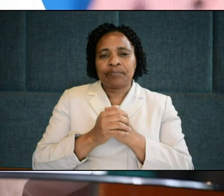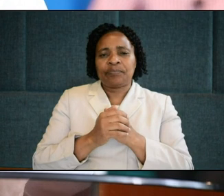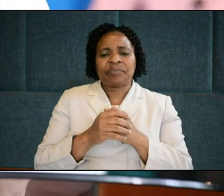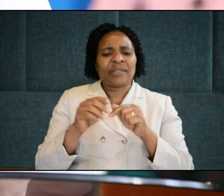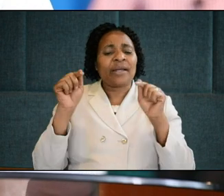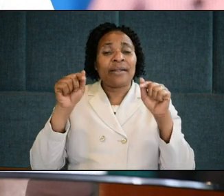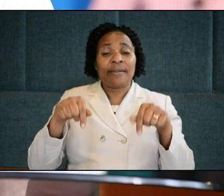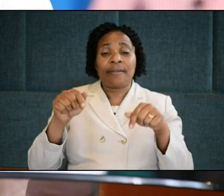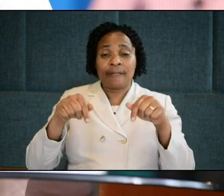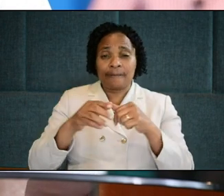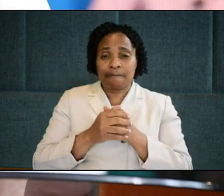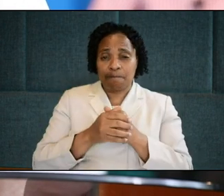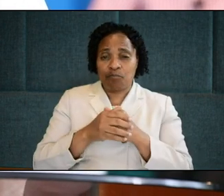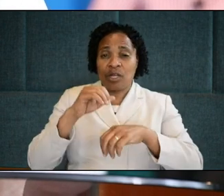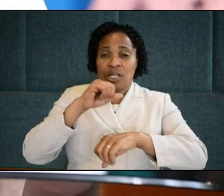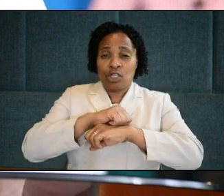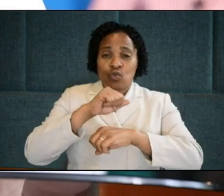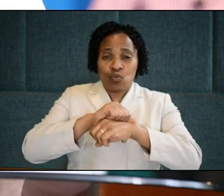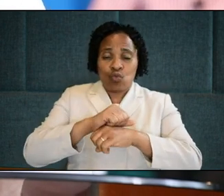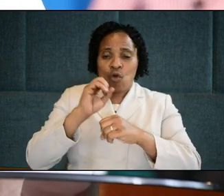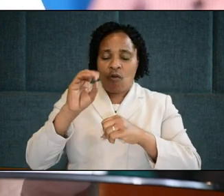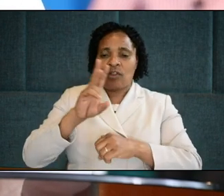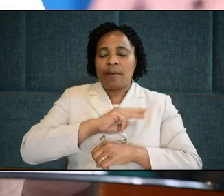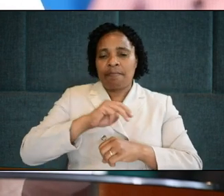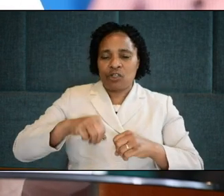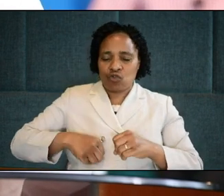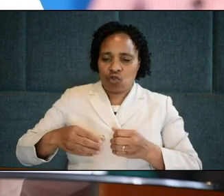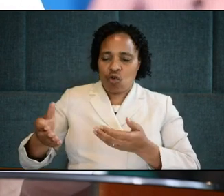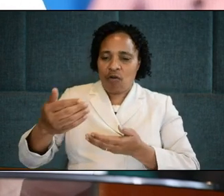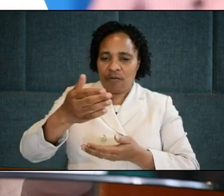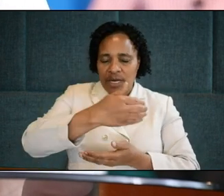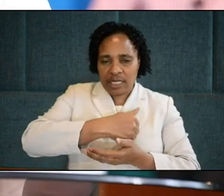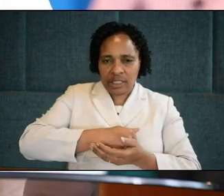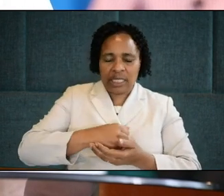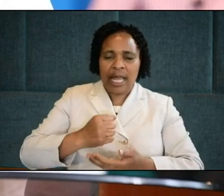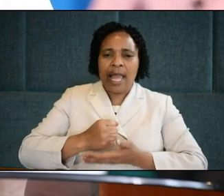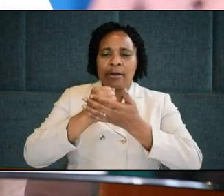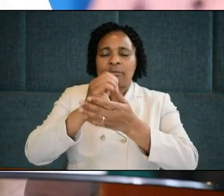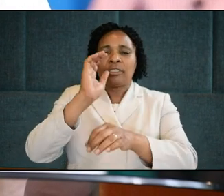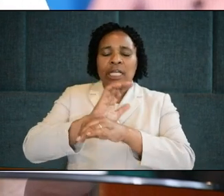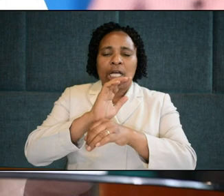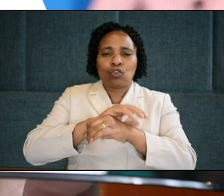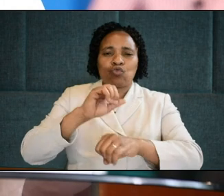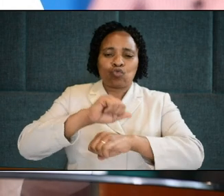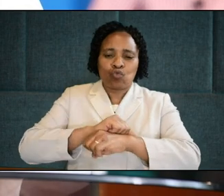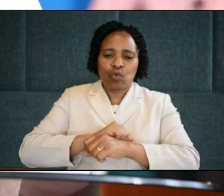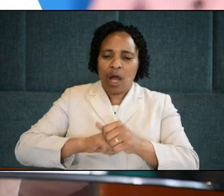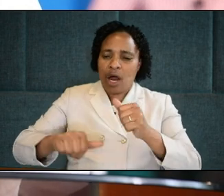This Sabbath mission offering that helps church schools around the world